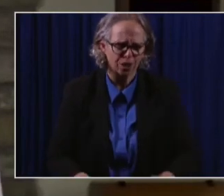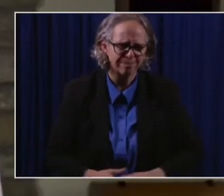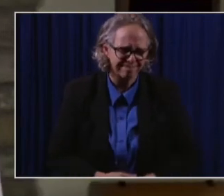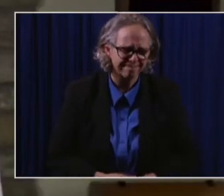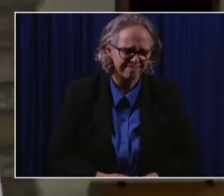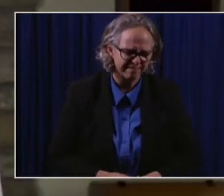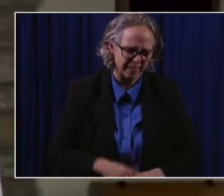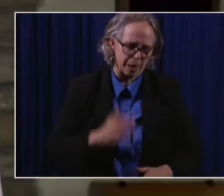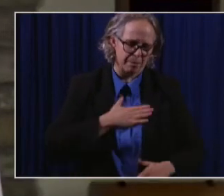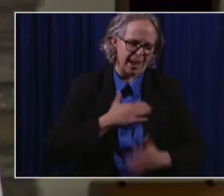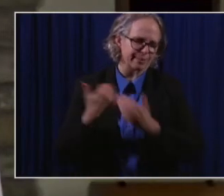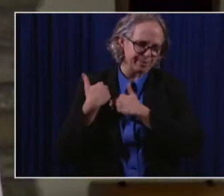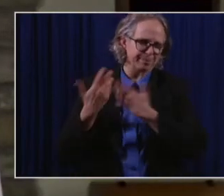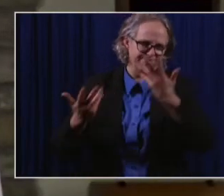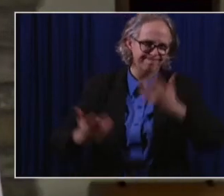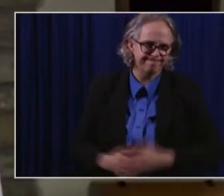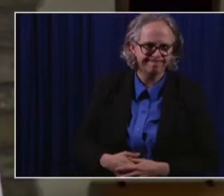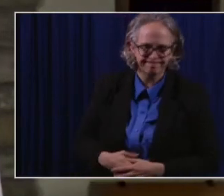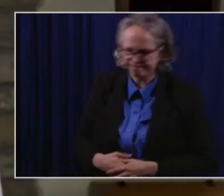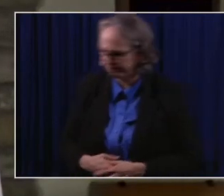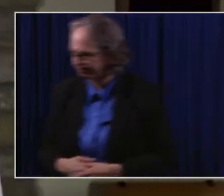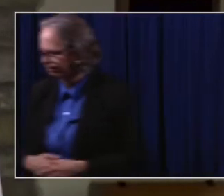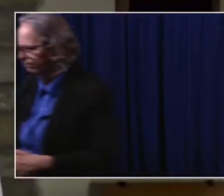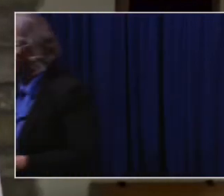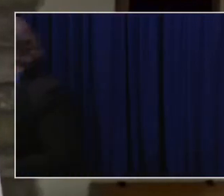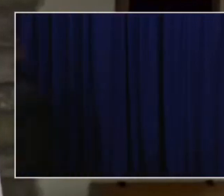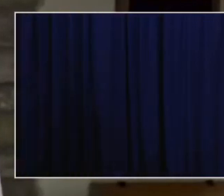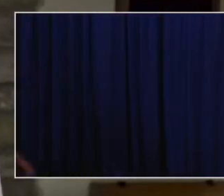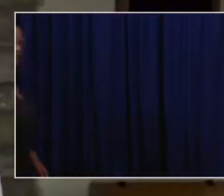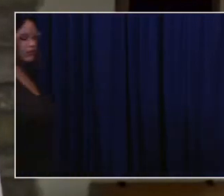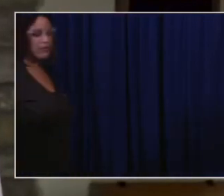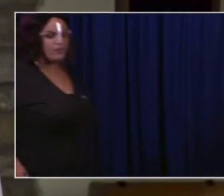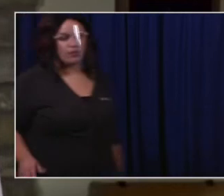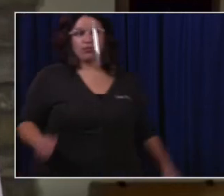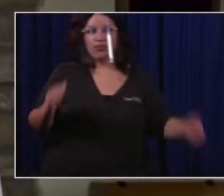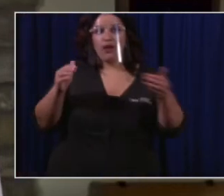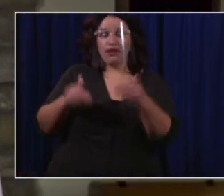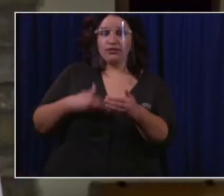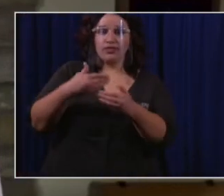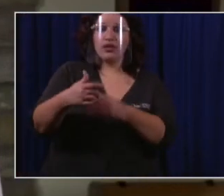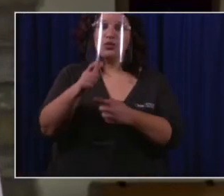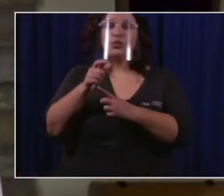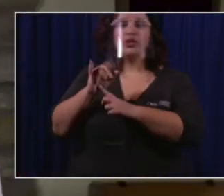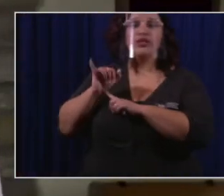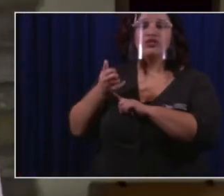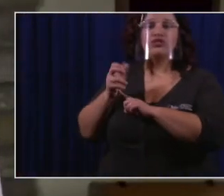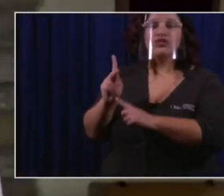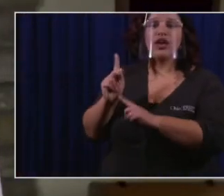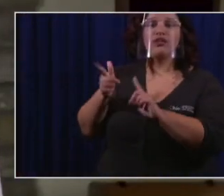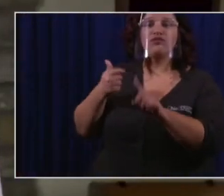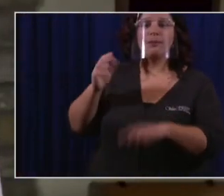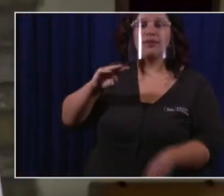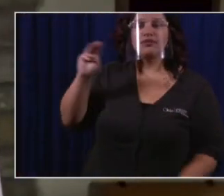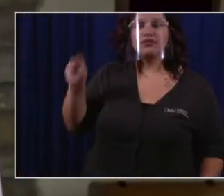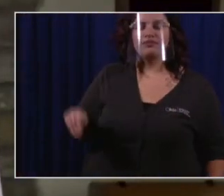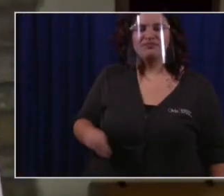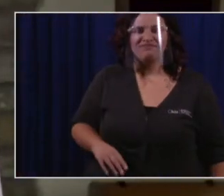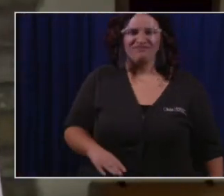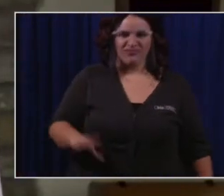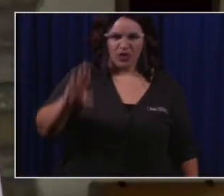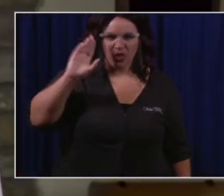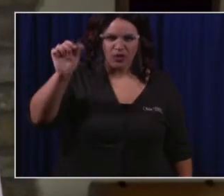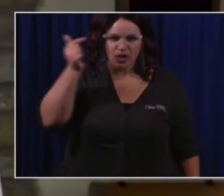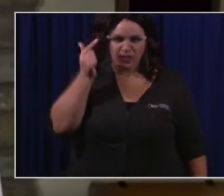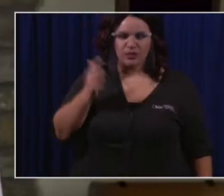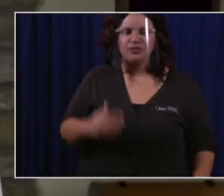Next question is from Jack Windsor at WMFD in Mansfield. Hey, Jack. Hi, Governor.